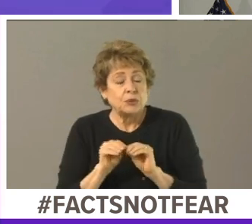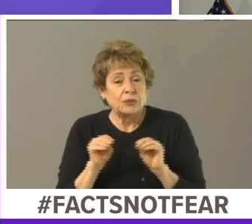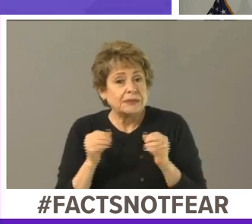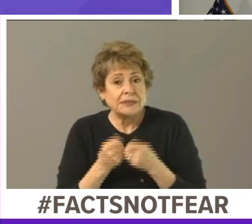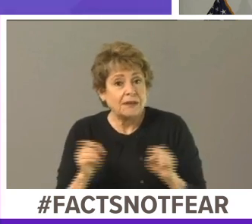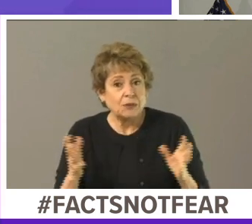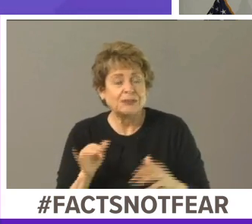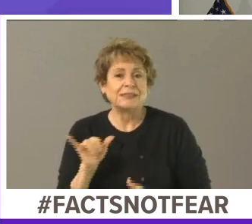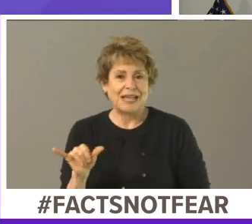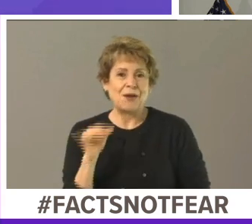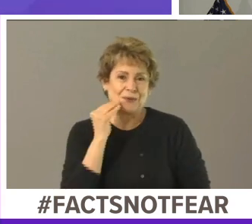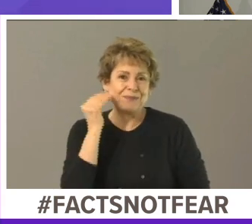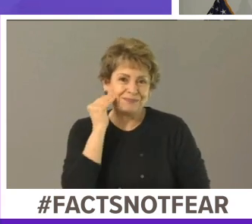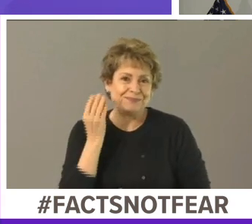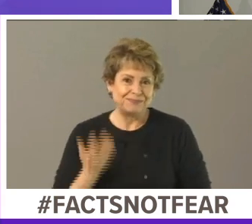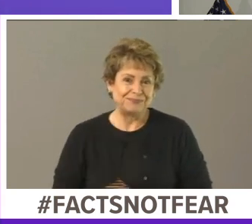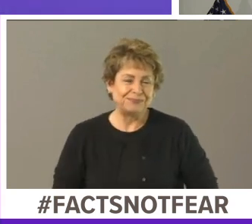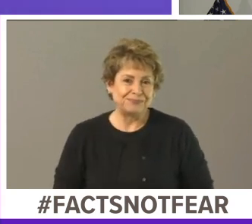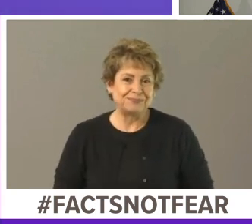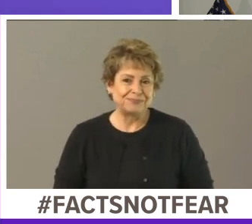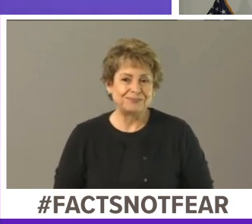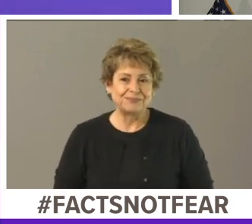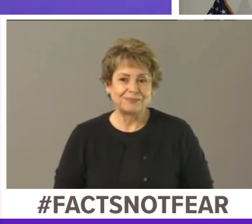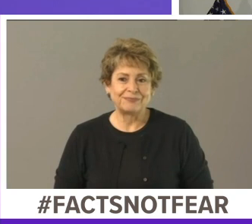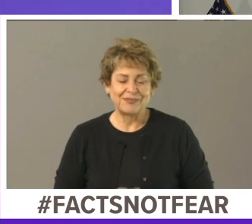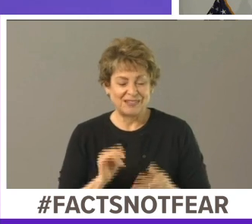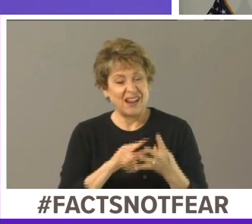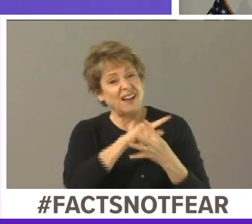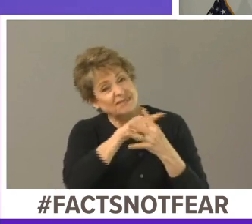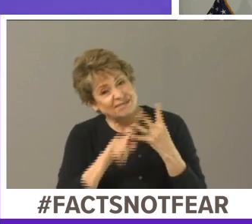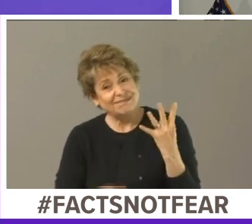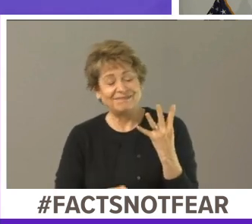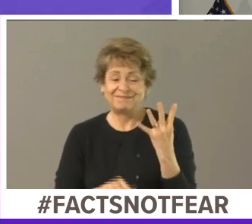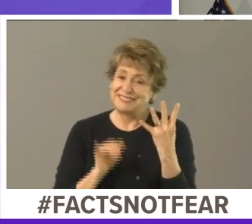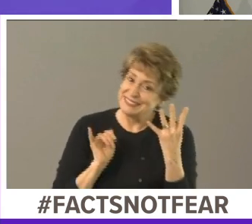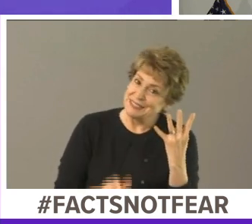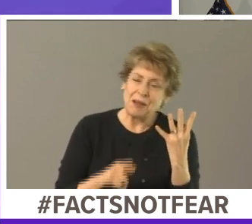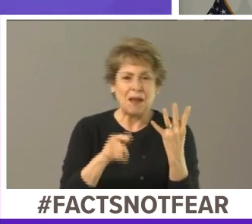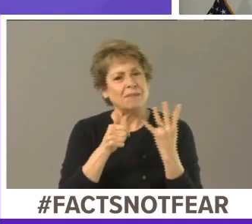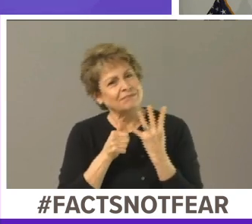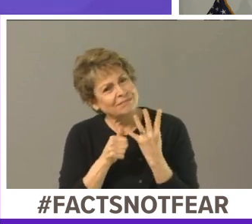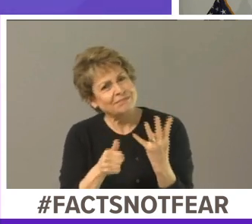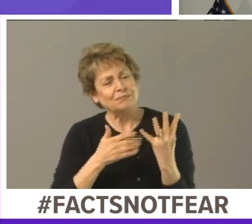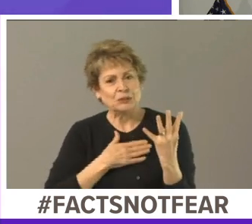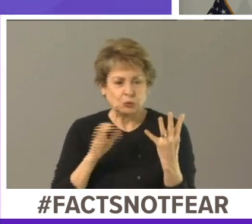continue doing them and doing them on a more widespread and consistent basis.